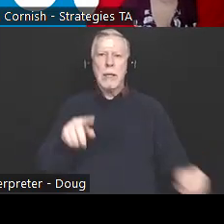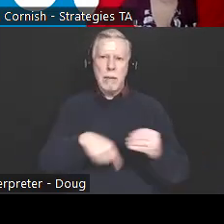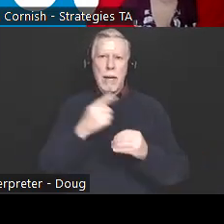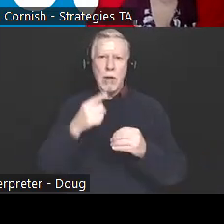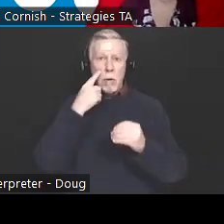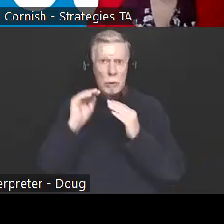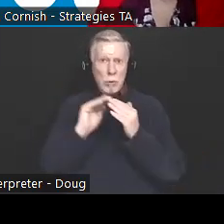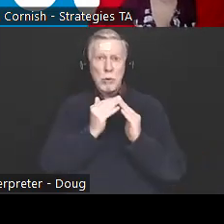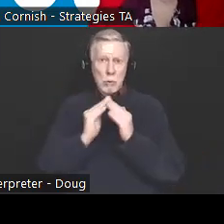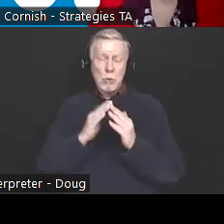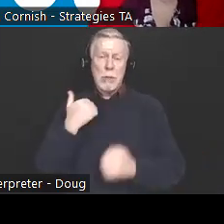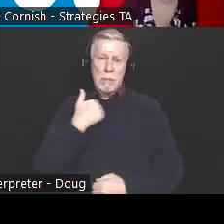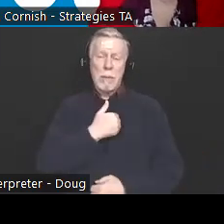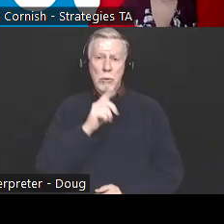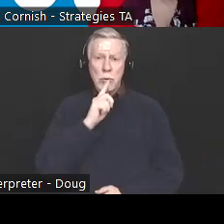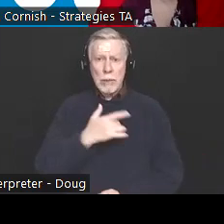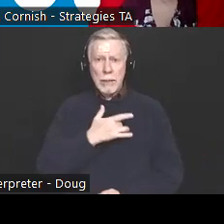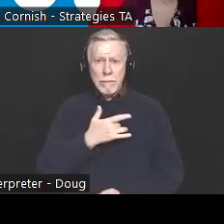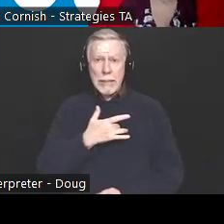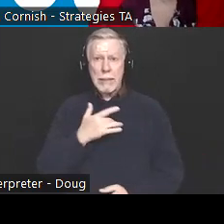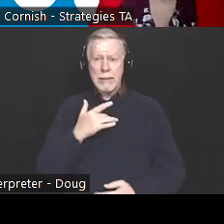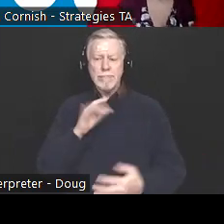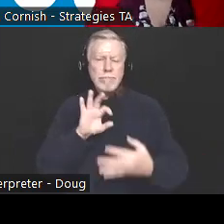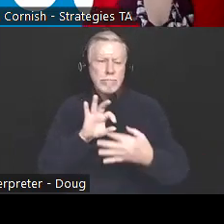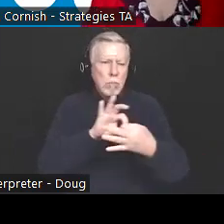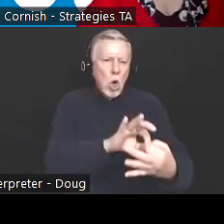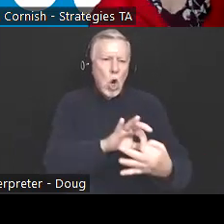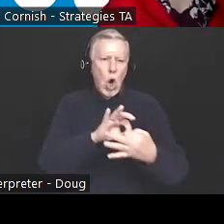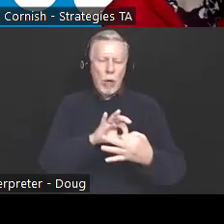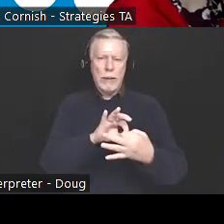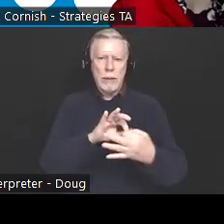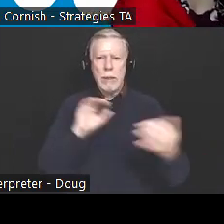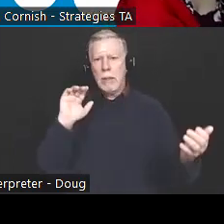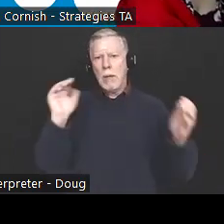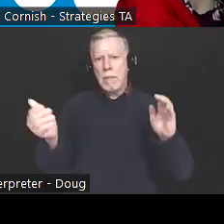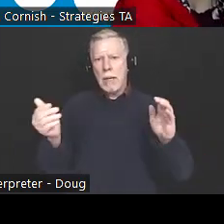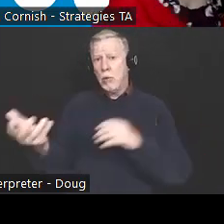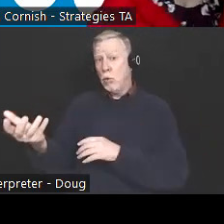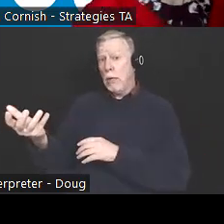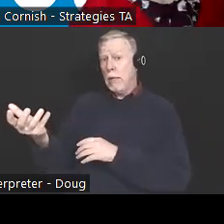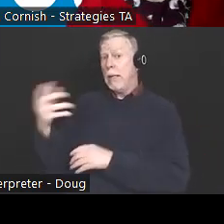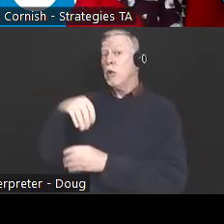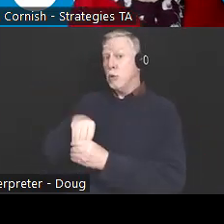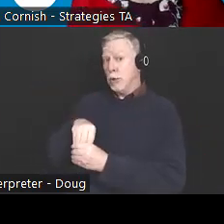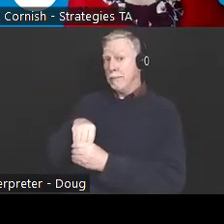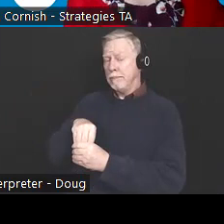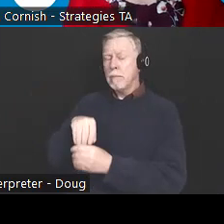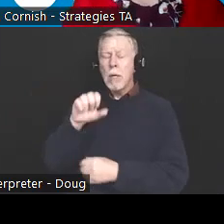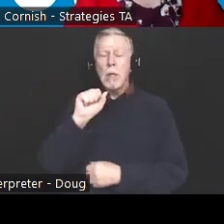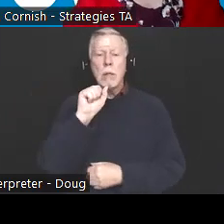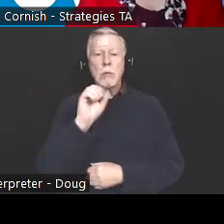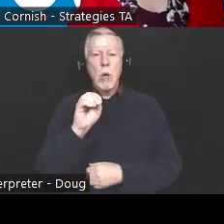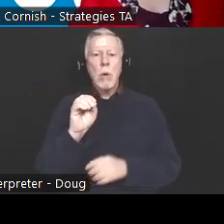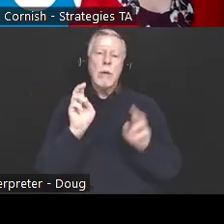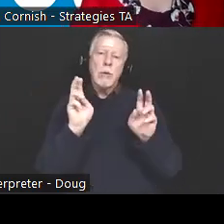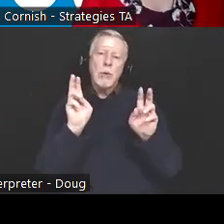really feeling that sense of belonging versus inclusion. And so maybe the quote